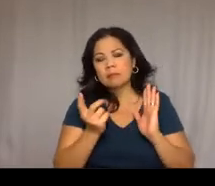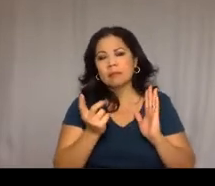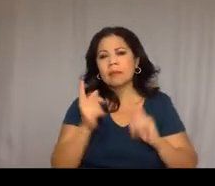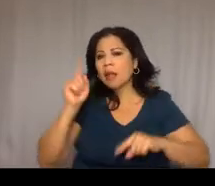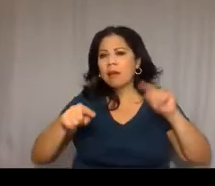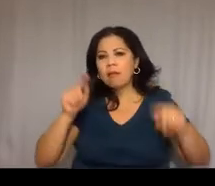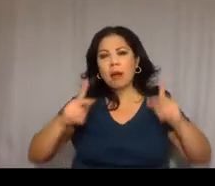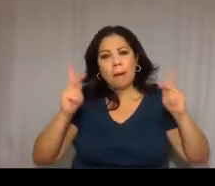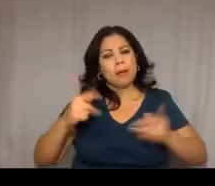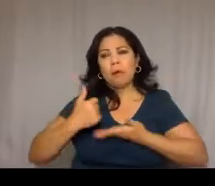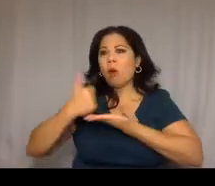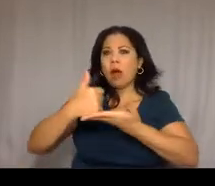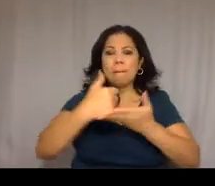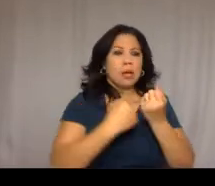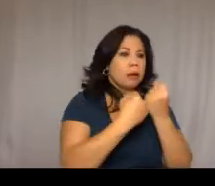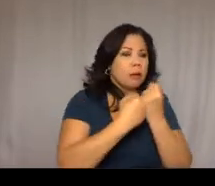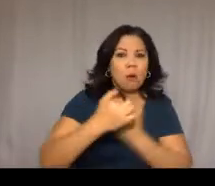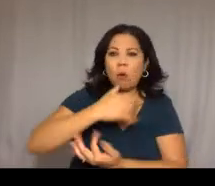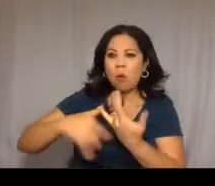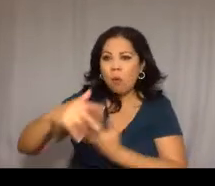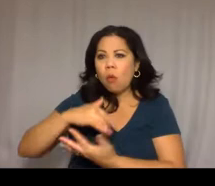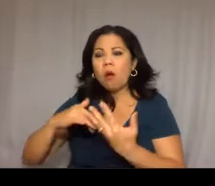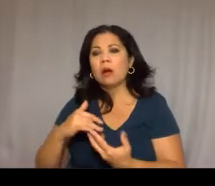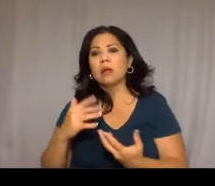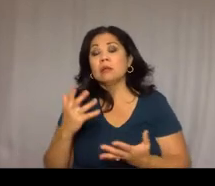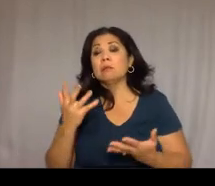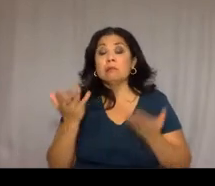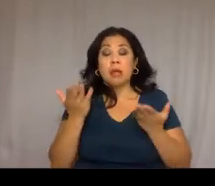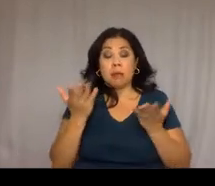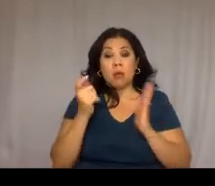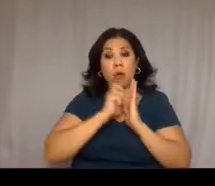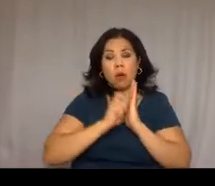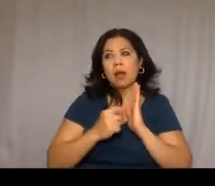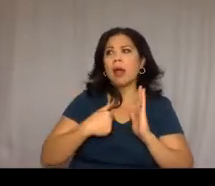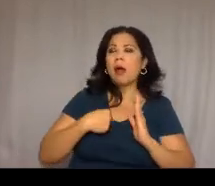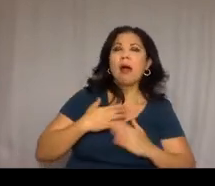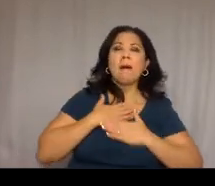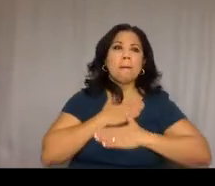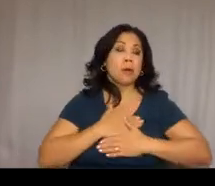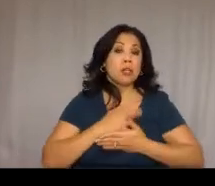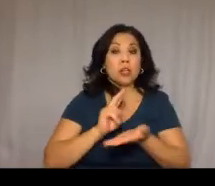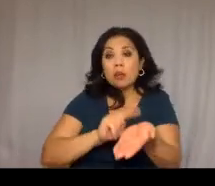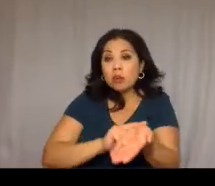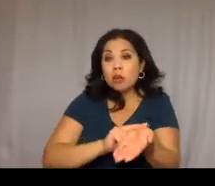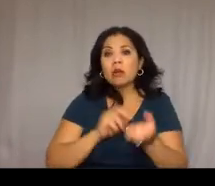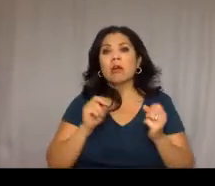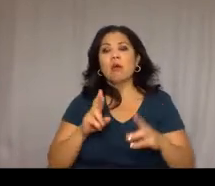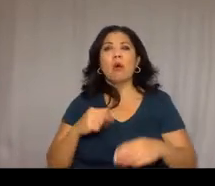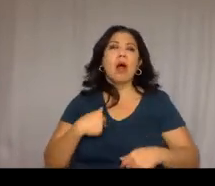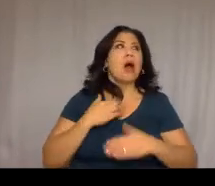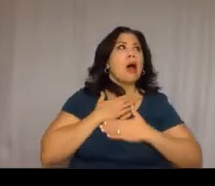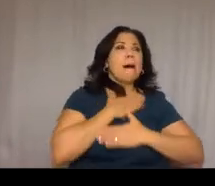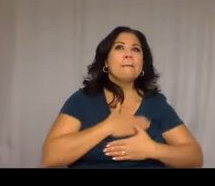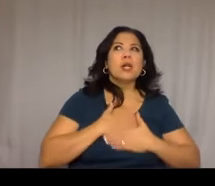people who are helping these days, and we might want to say, I appreciate nurses, or I